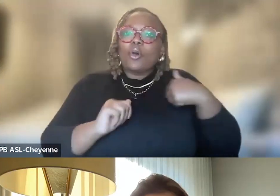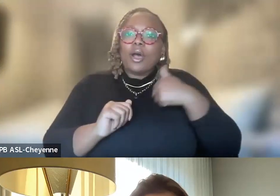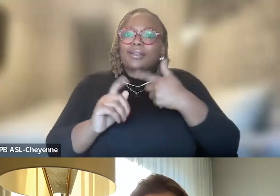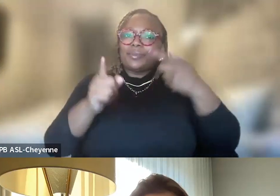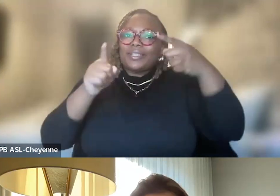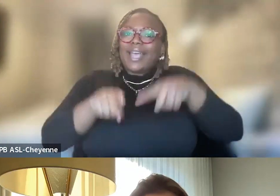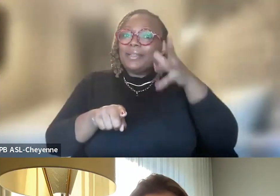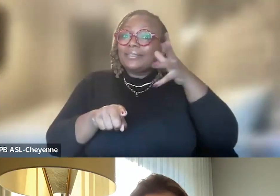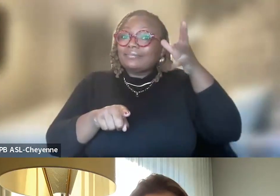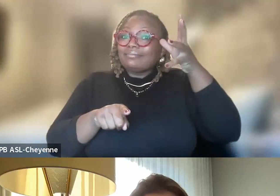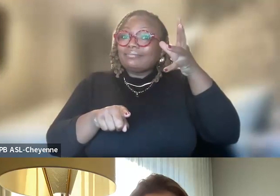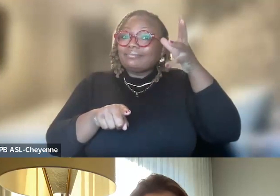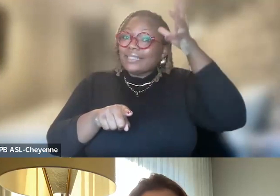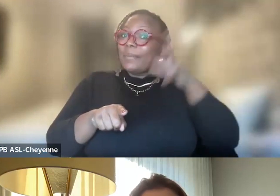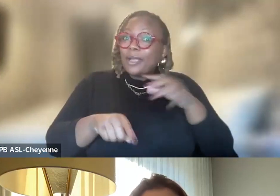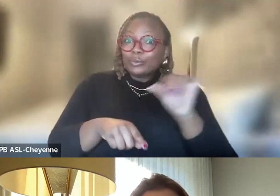happening to the men,